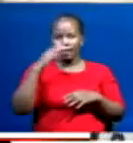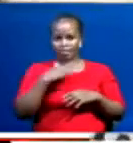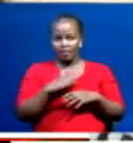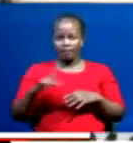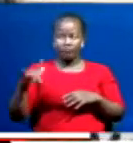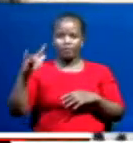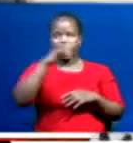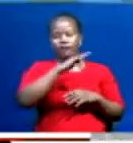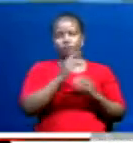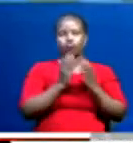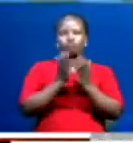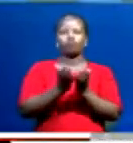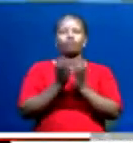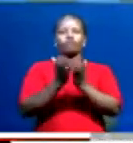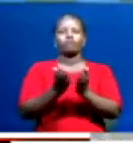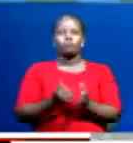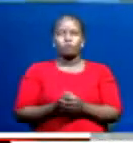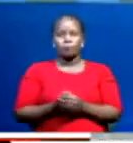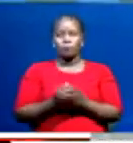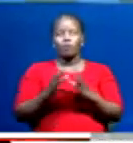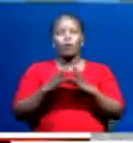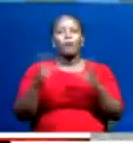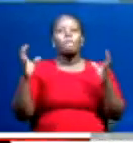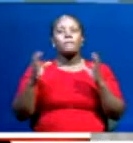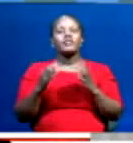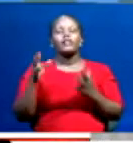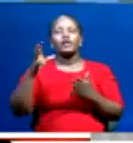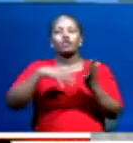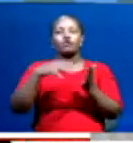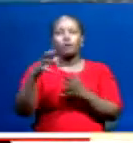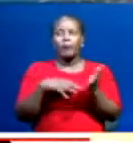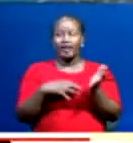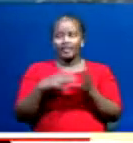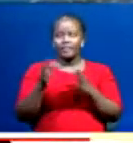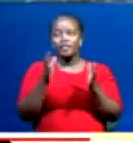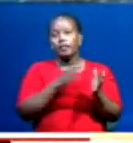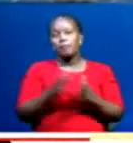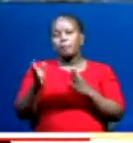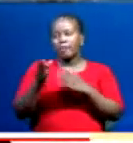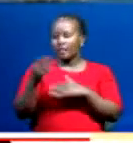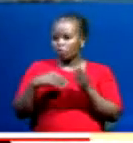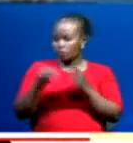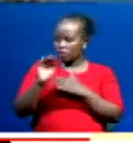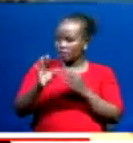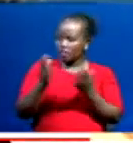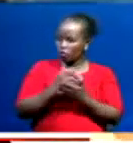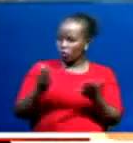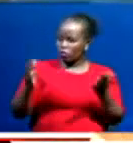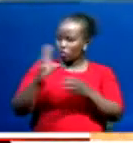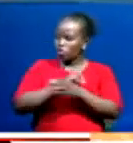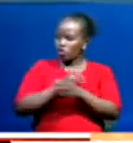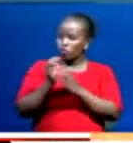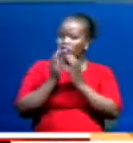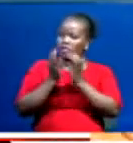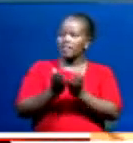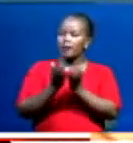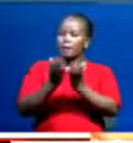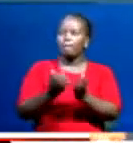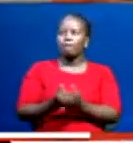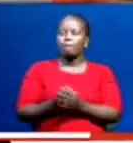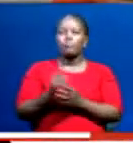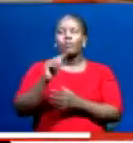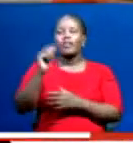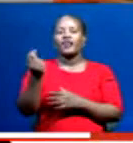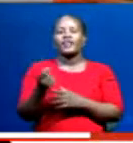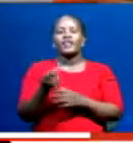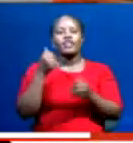freight. Major supermarket chains prefer to source their goods from exporters using sea-based transport. Kenya, which is a major supplier